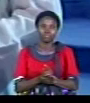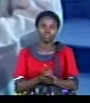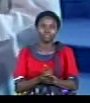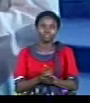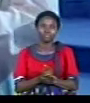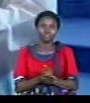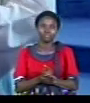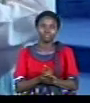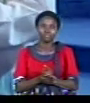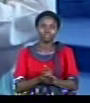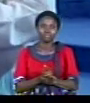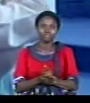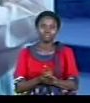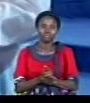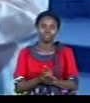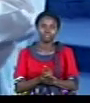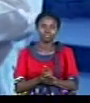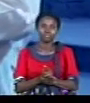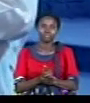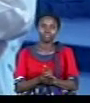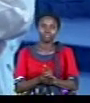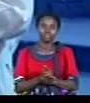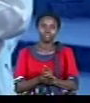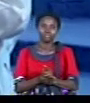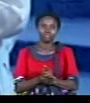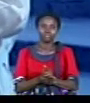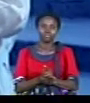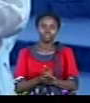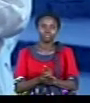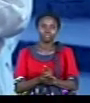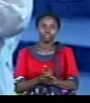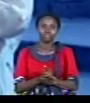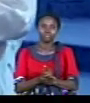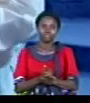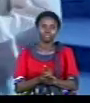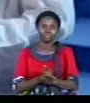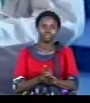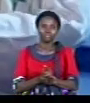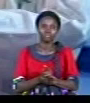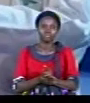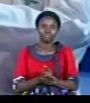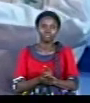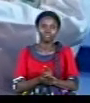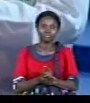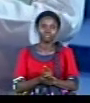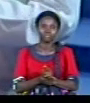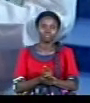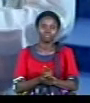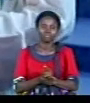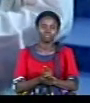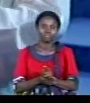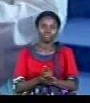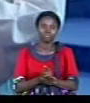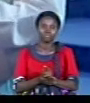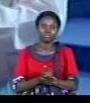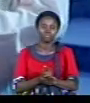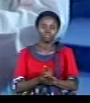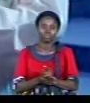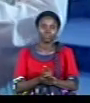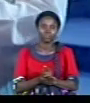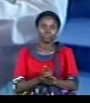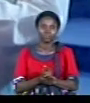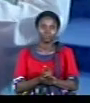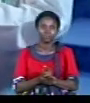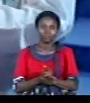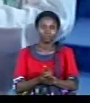during this retreat on Thursday, the first day of the retreat. After the prayer of the man of God, Pastor